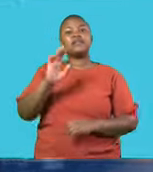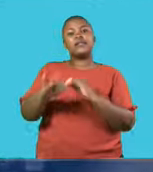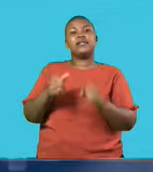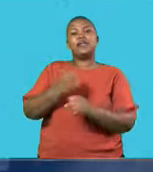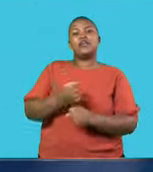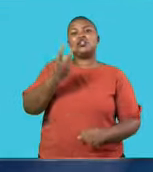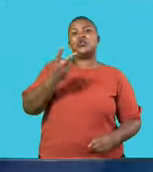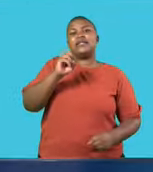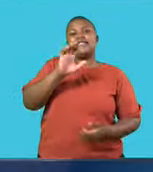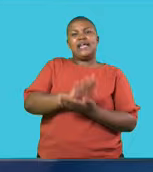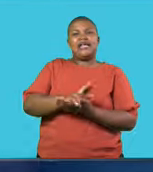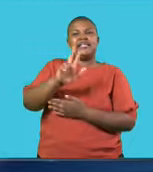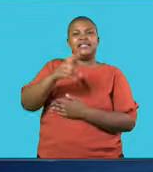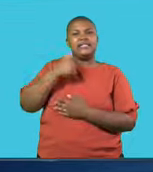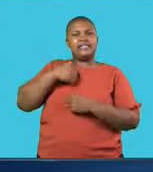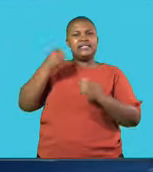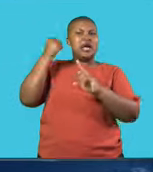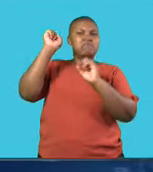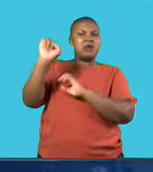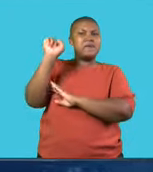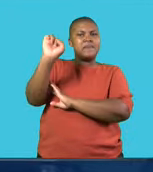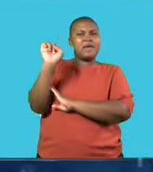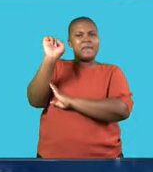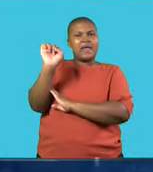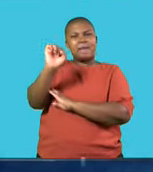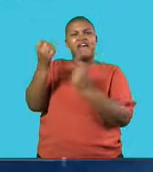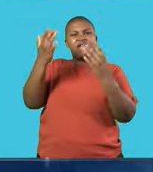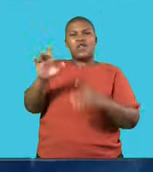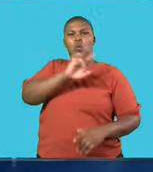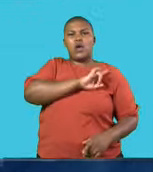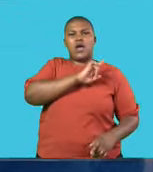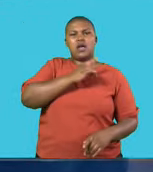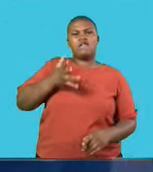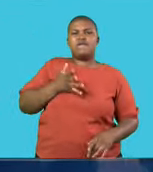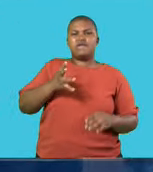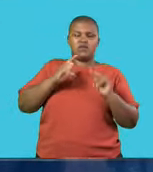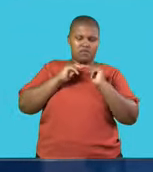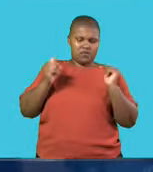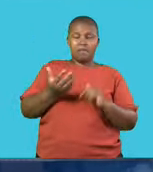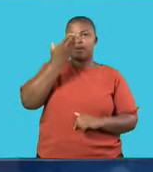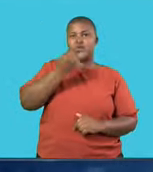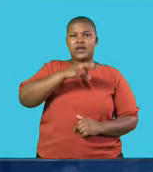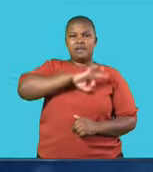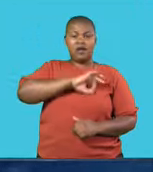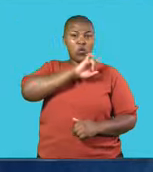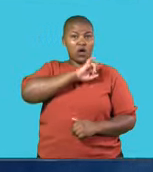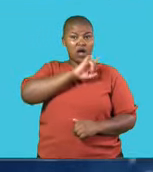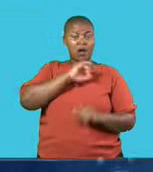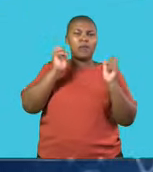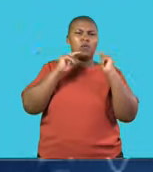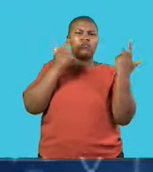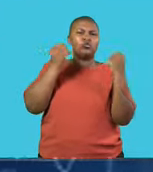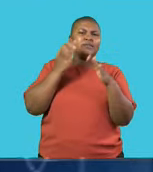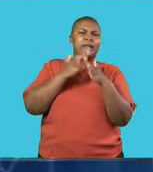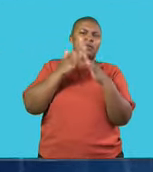African Federation of Churches. Rema Chetsa or Baruti Bahole. Baruti Bahole because Baruti Baitam Swets Omoholo in